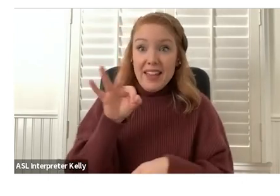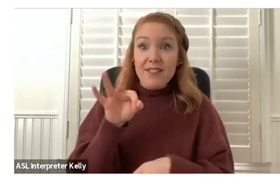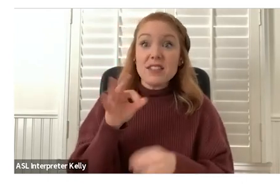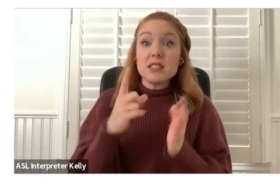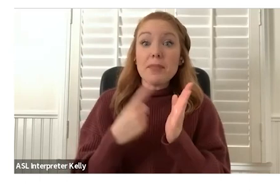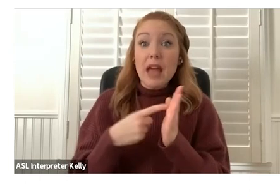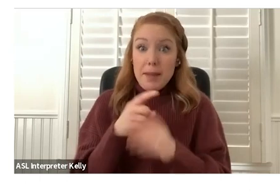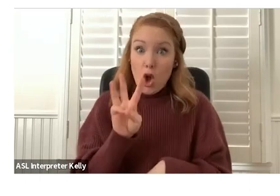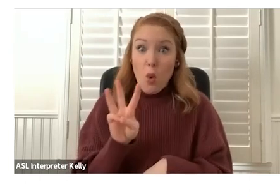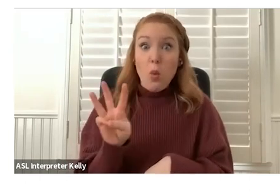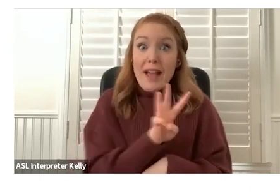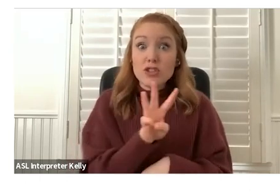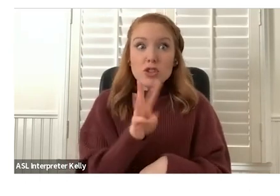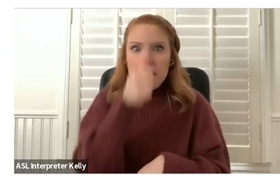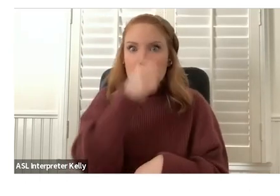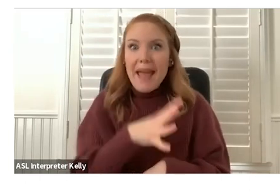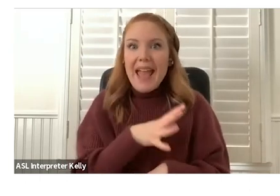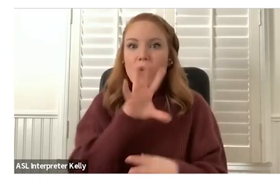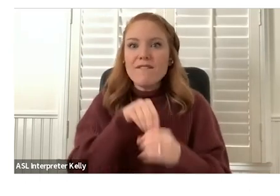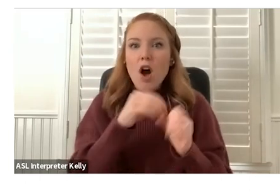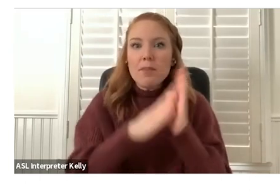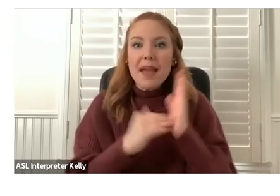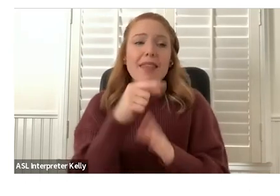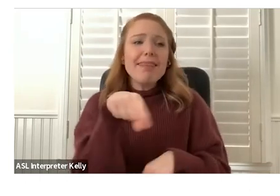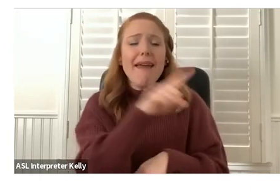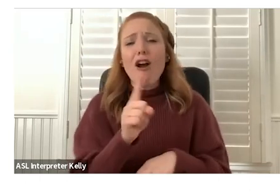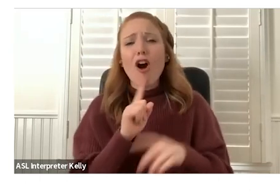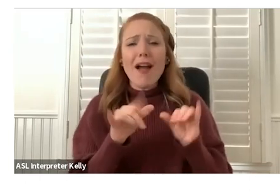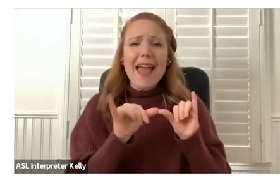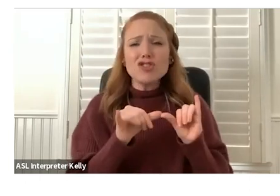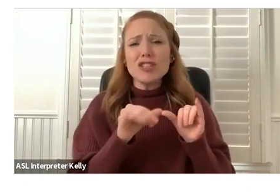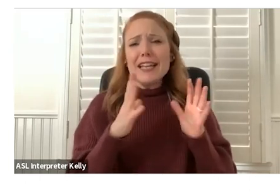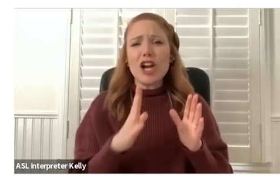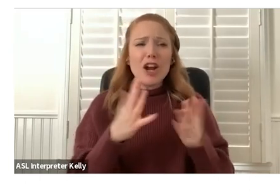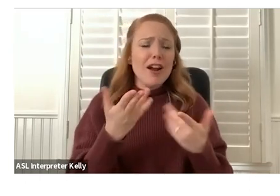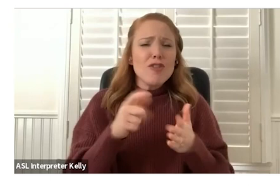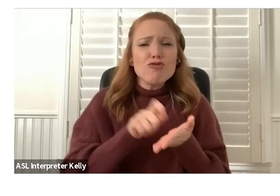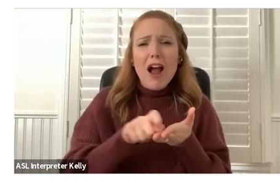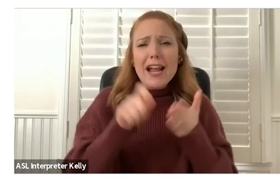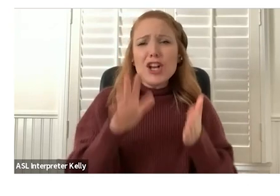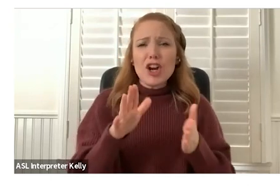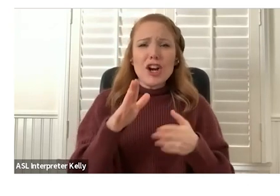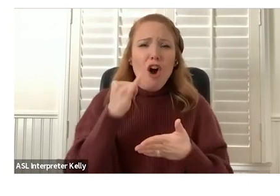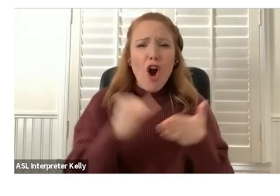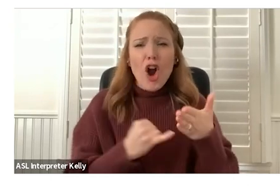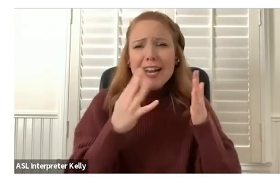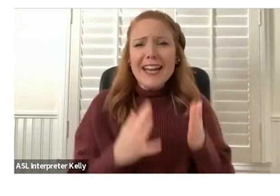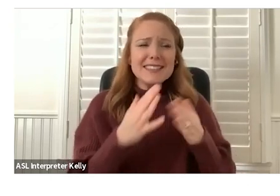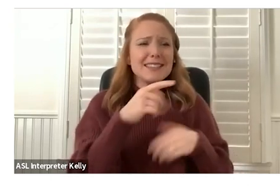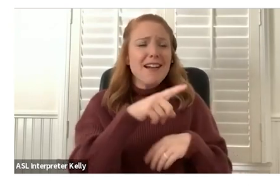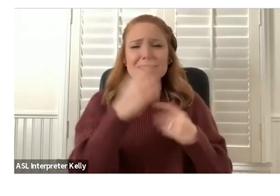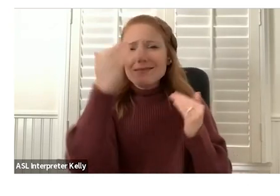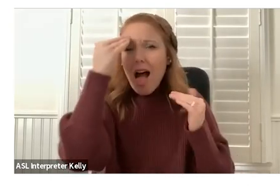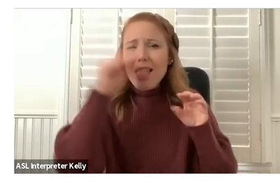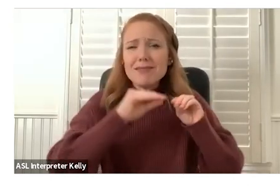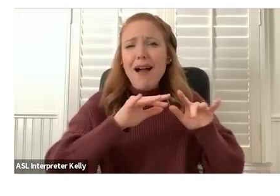places, because the natives are just sitting around. They're not doing anything. And they're on par with animals,